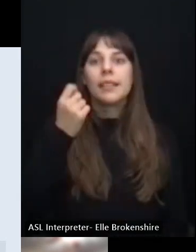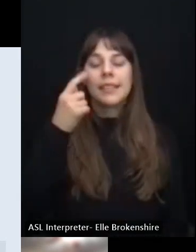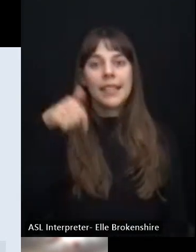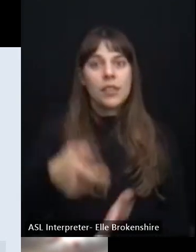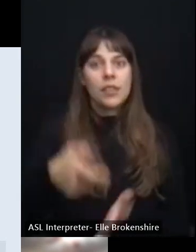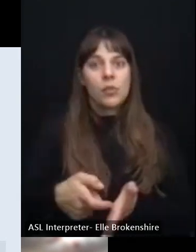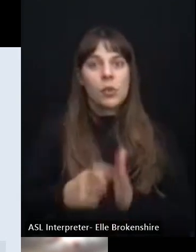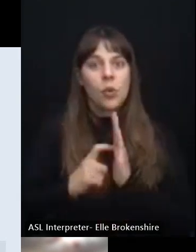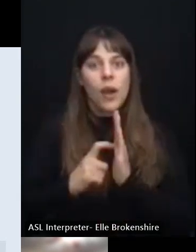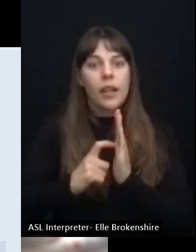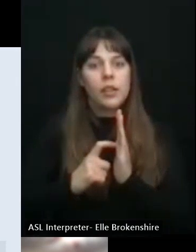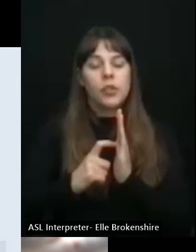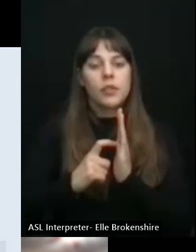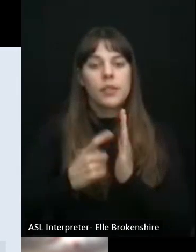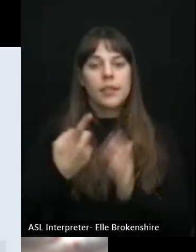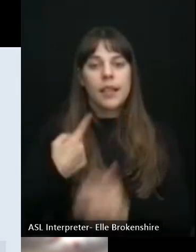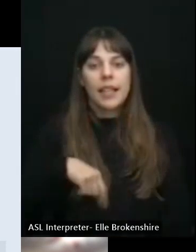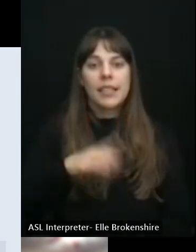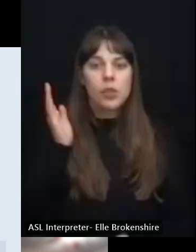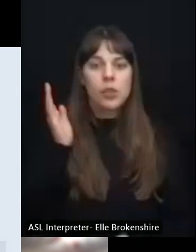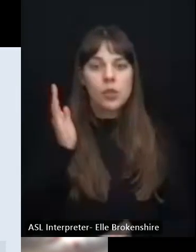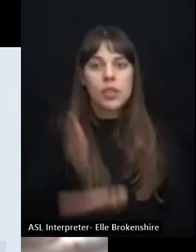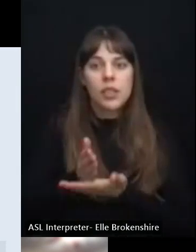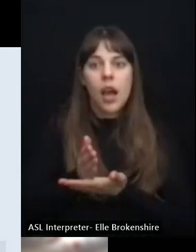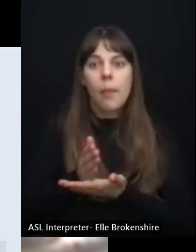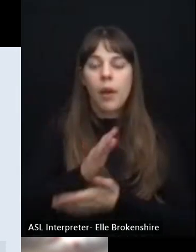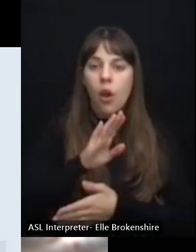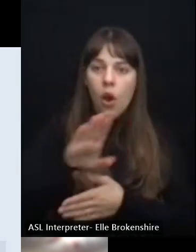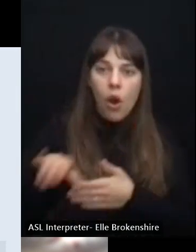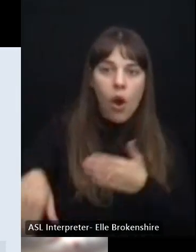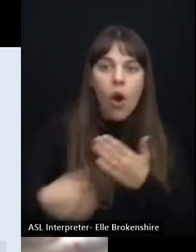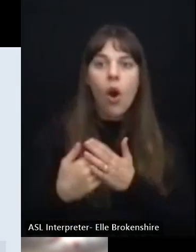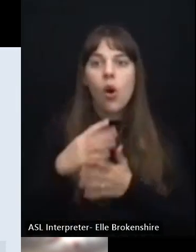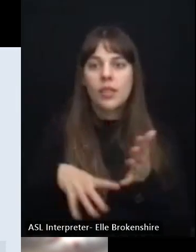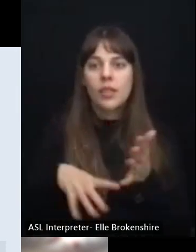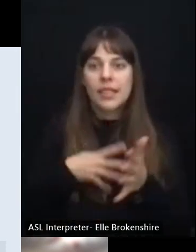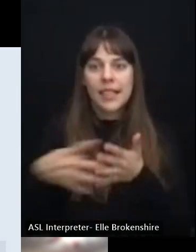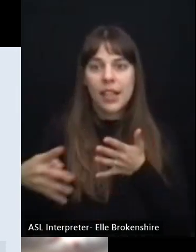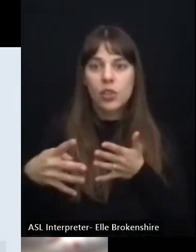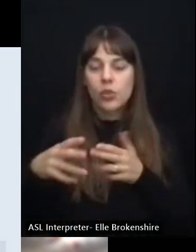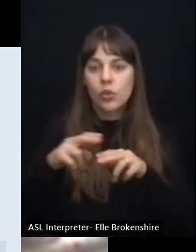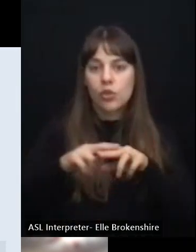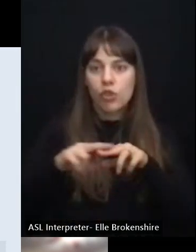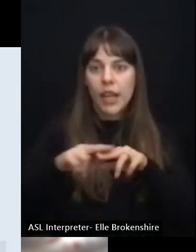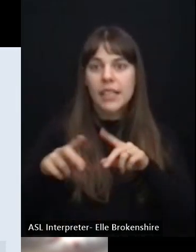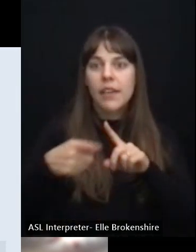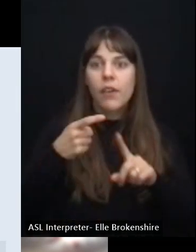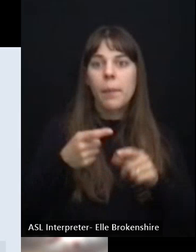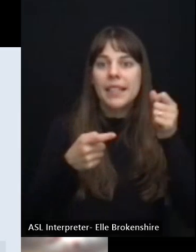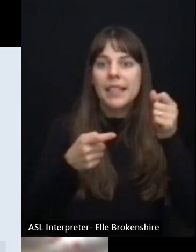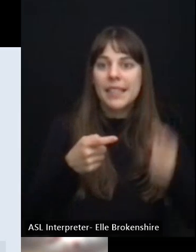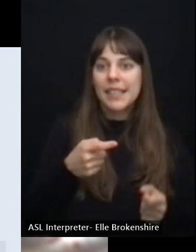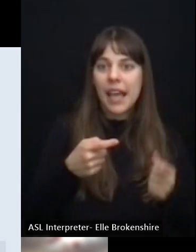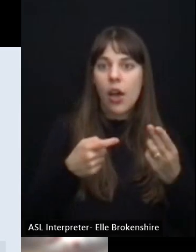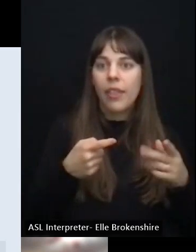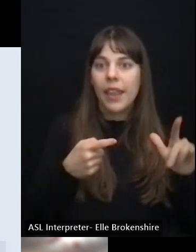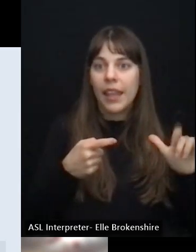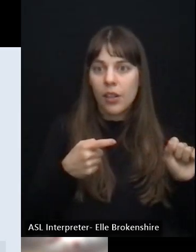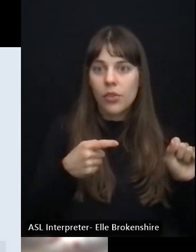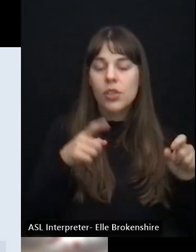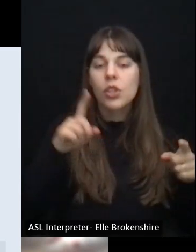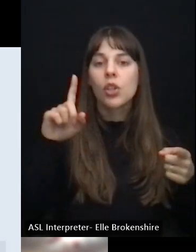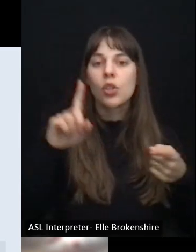the termination and the turnback of all scheduled rail service from the South Hills to the very first station,